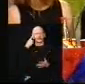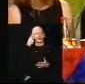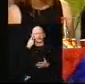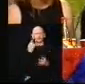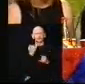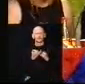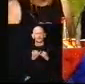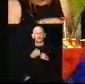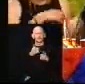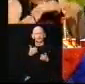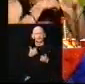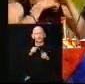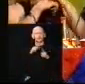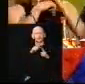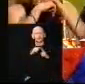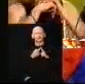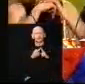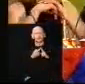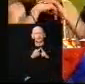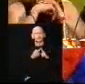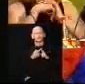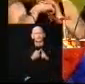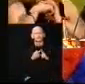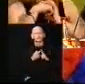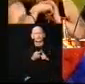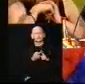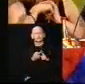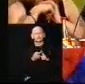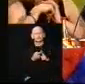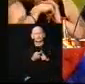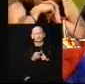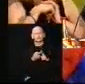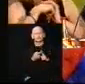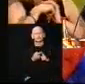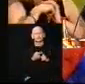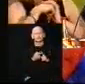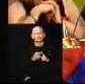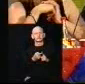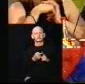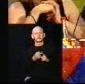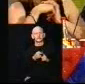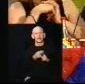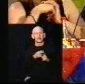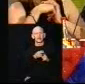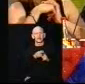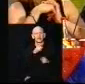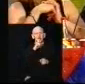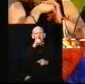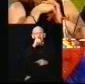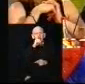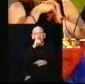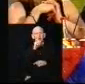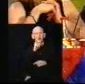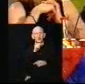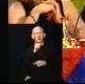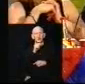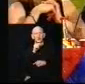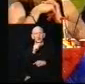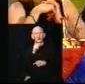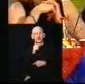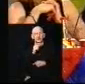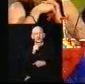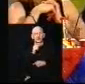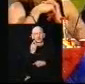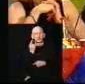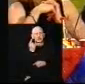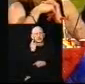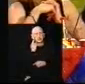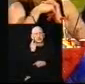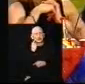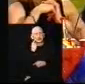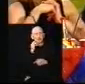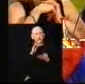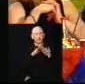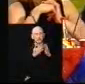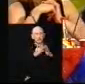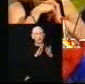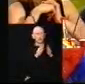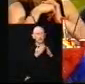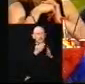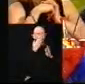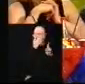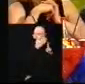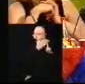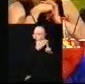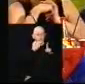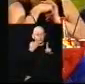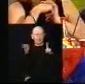think It depends Where the Beasley can sort of Get people away From the International issues And get people Back to GST Petrol prices Health Education